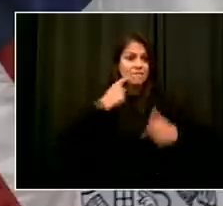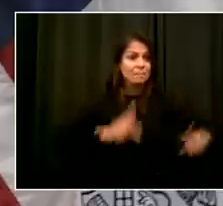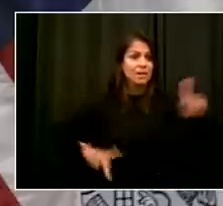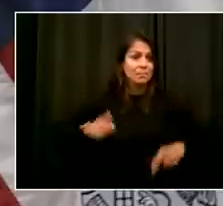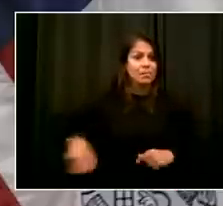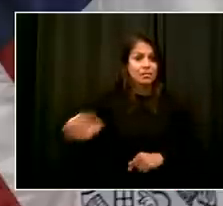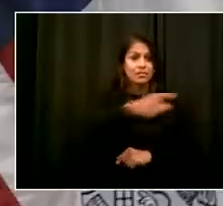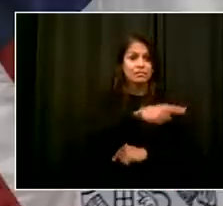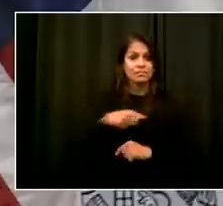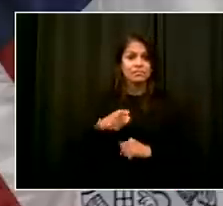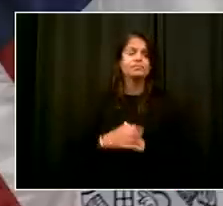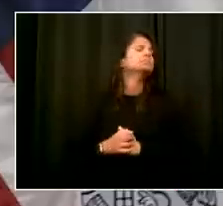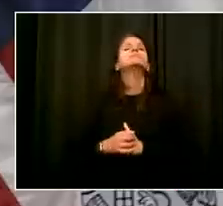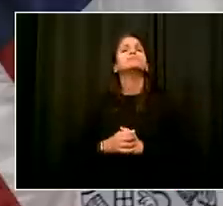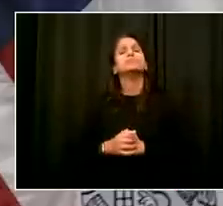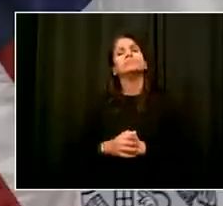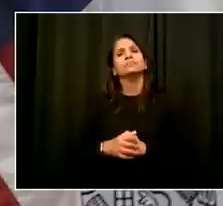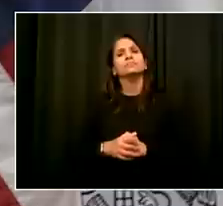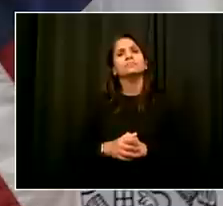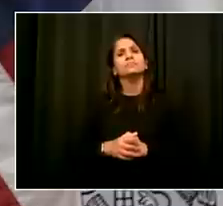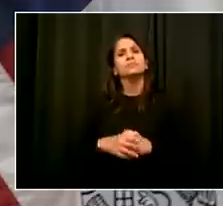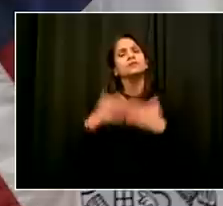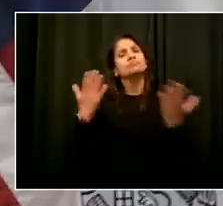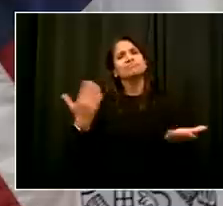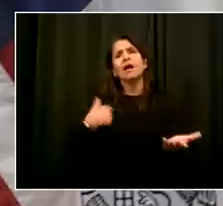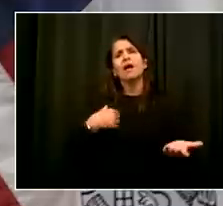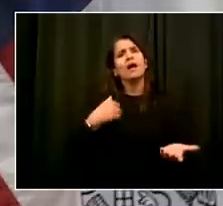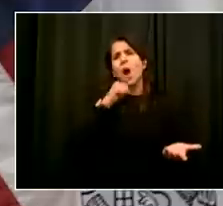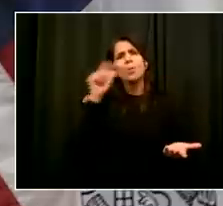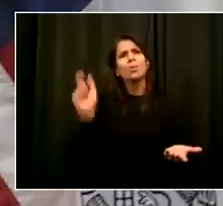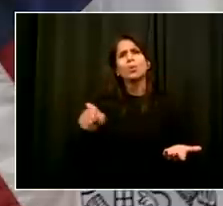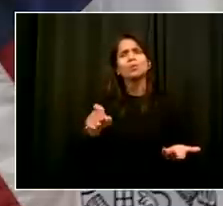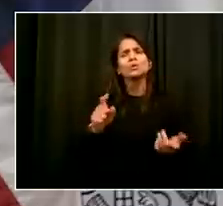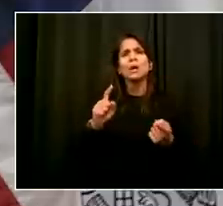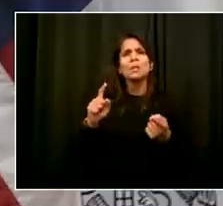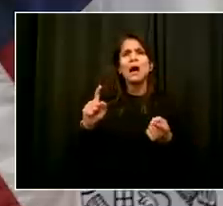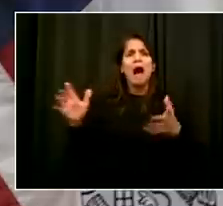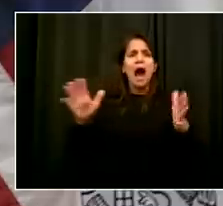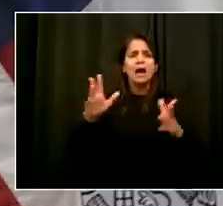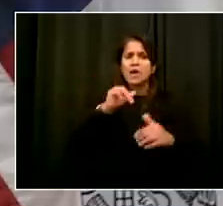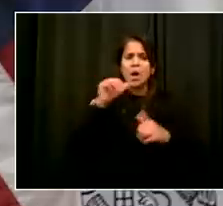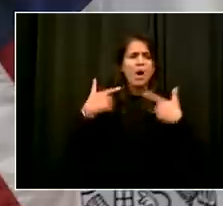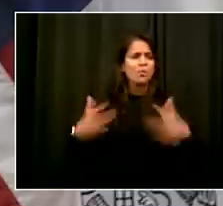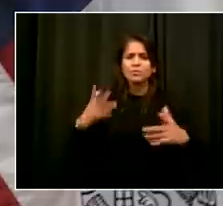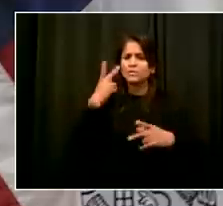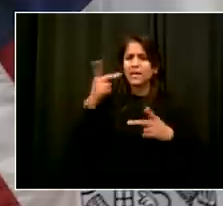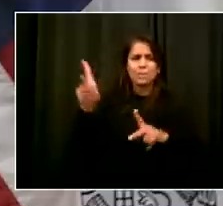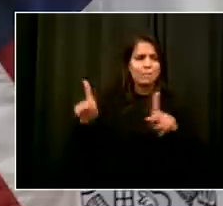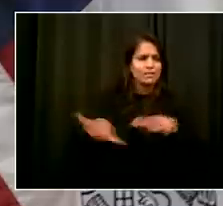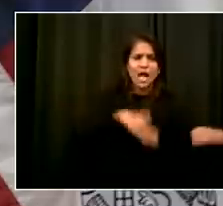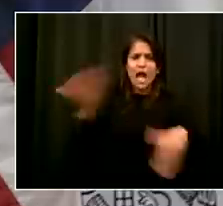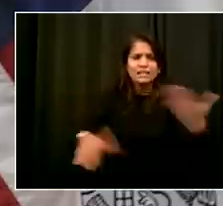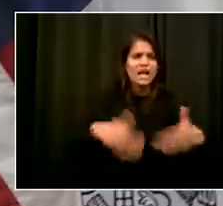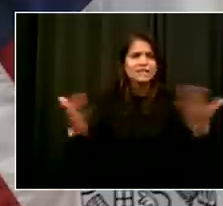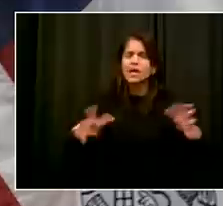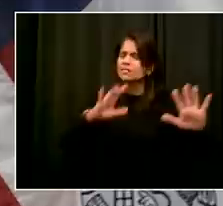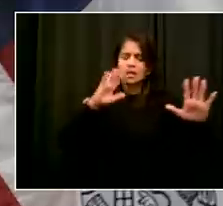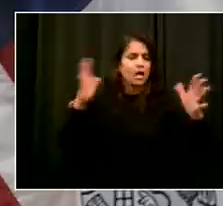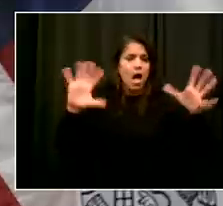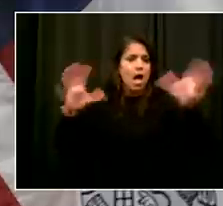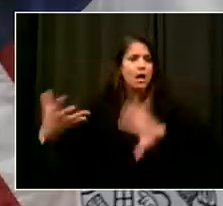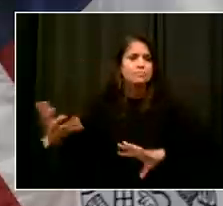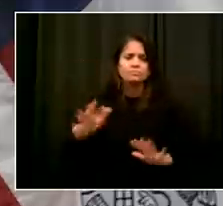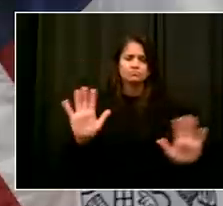needless loss of life and destruction to our lives and our city, our economy. So we're going to keep making those investments,